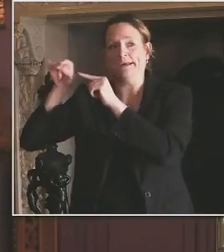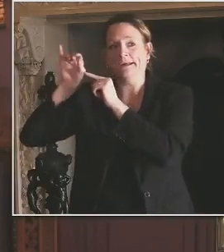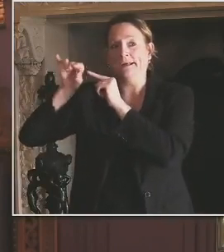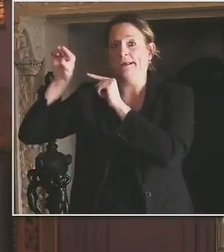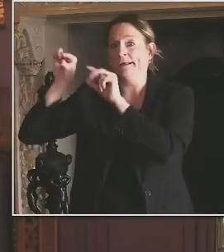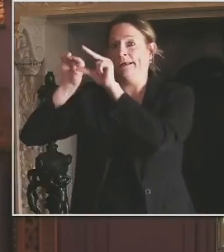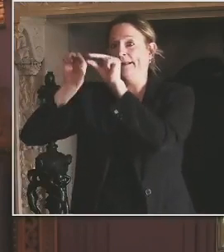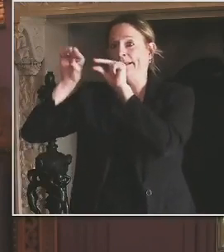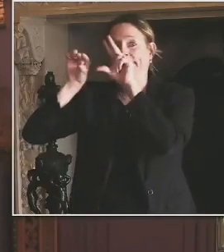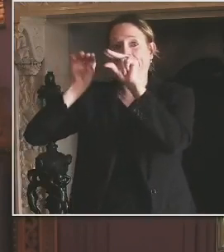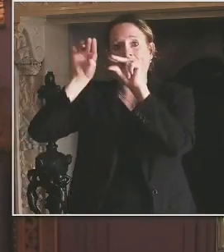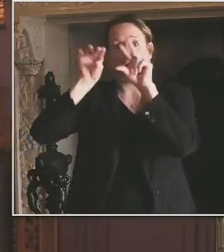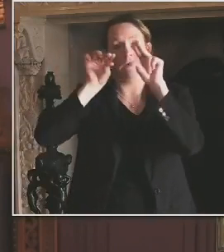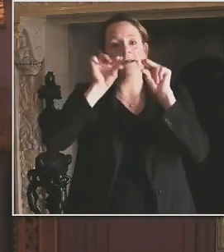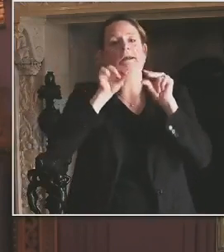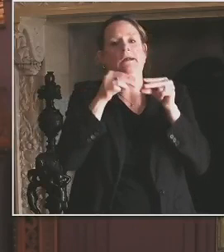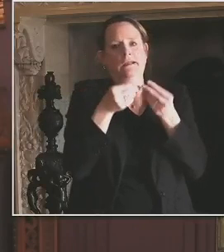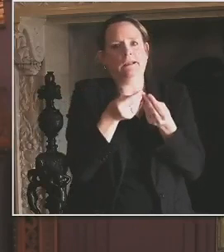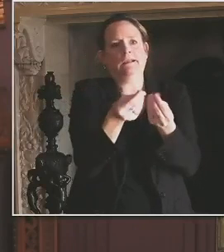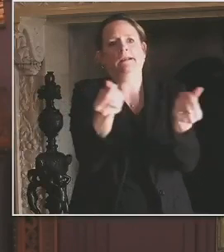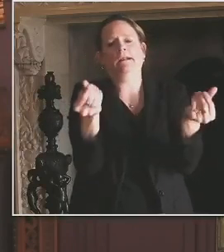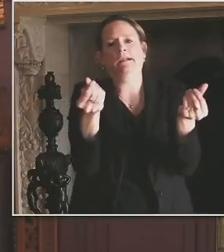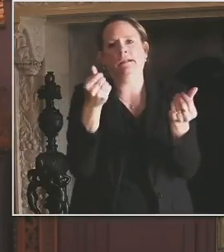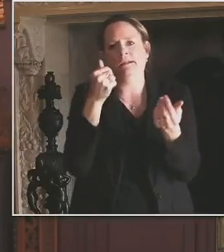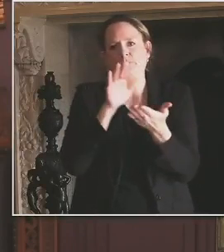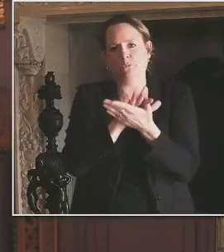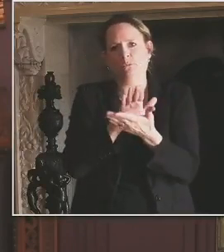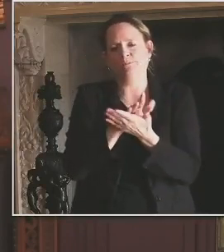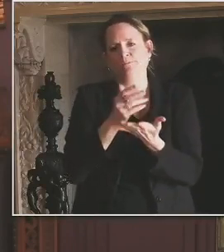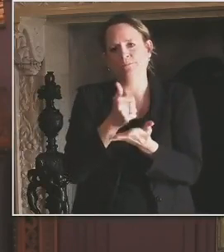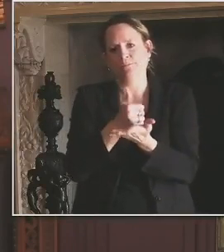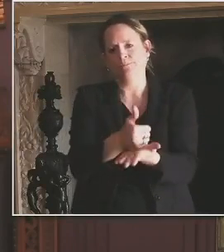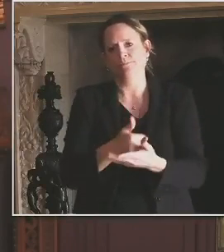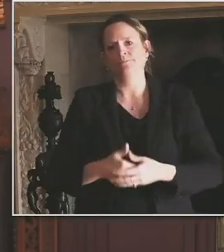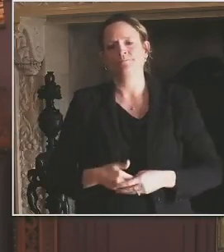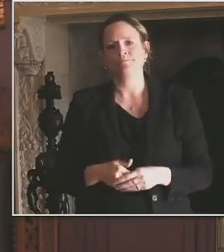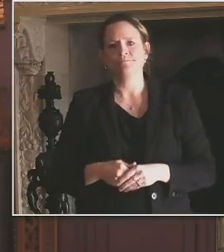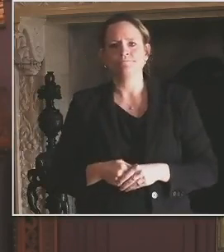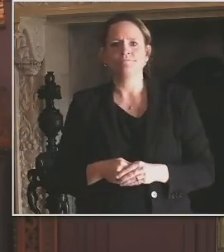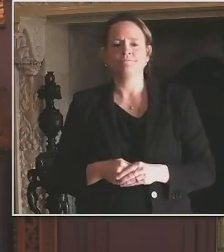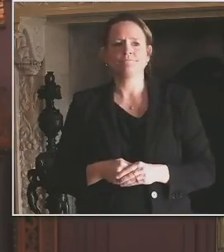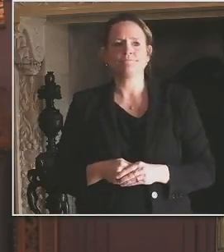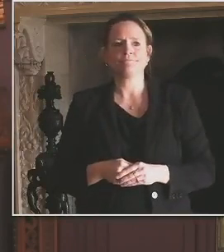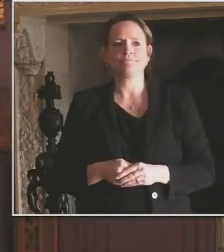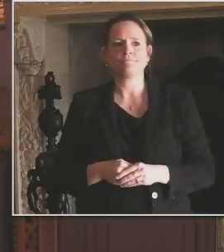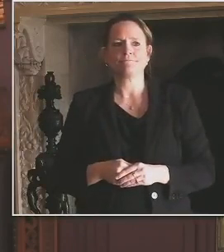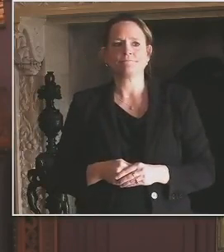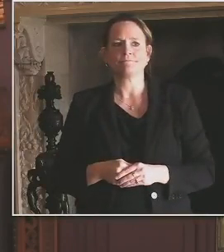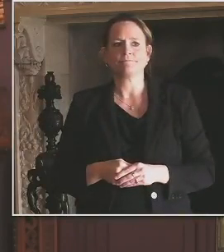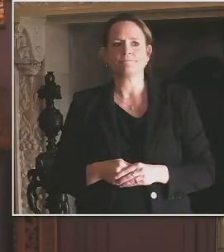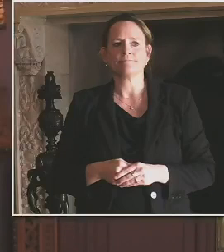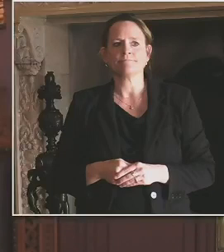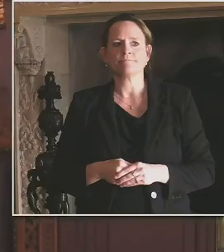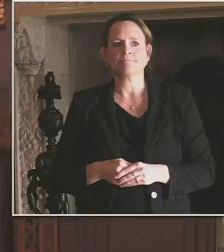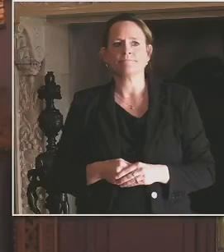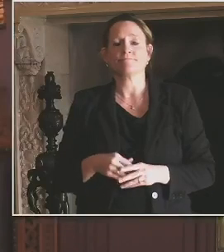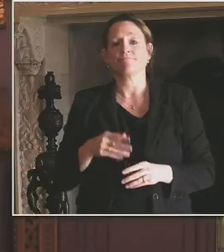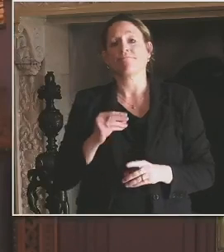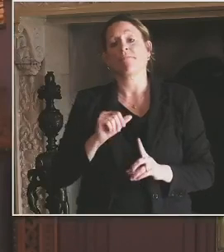to state aid to school districts. The other thing that's hopeful is I was